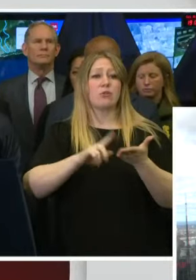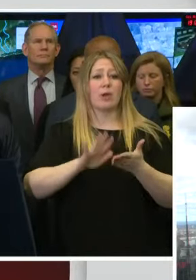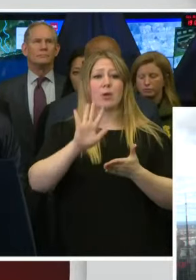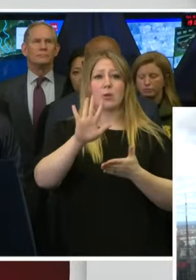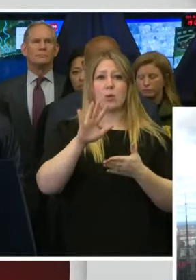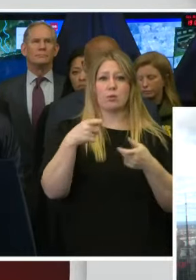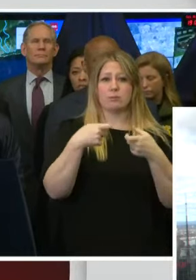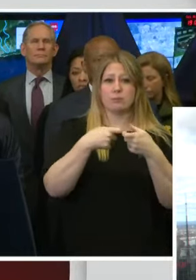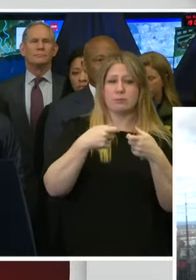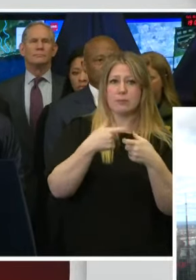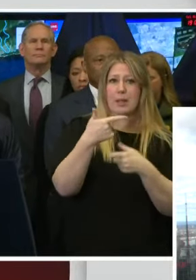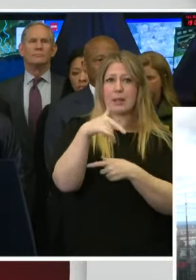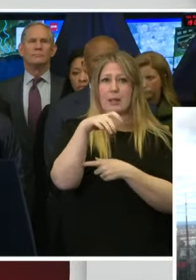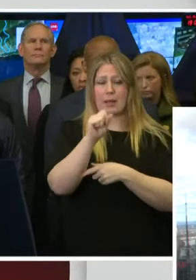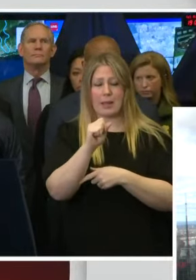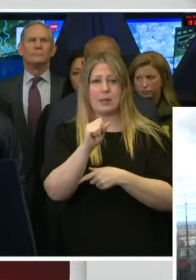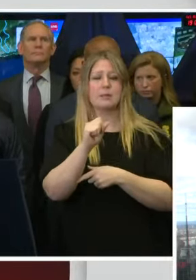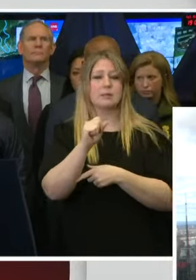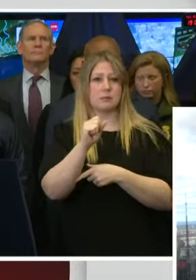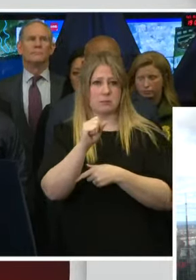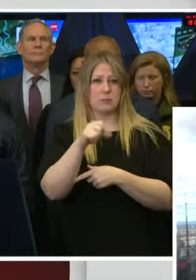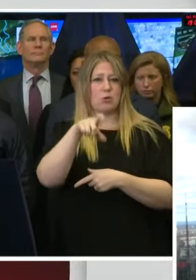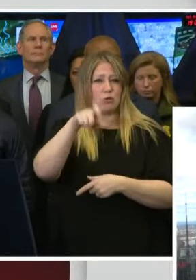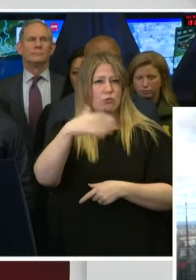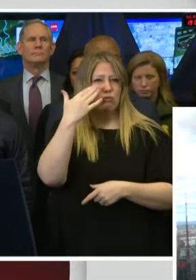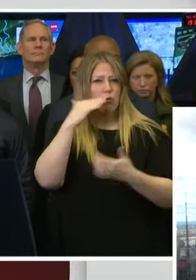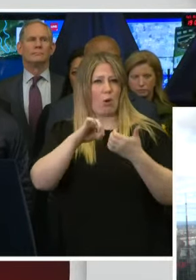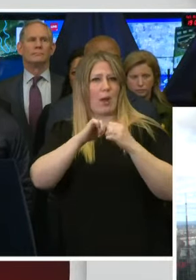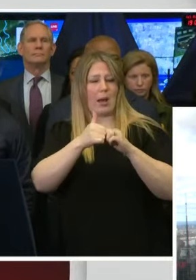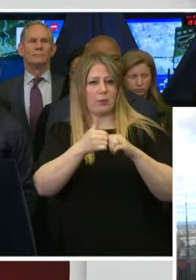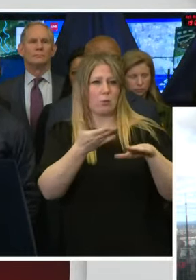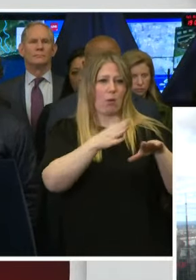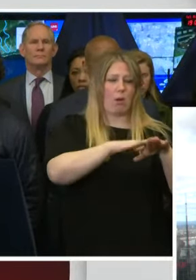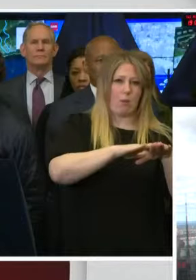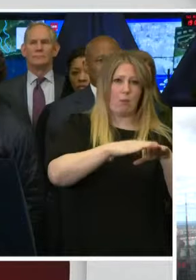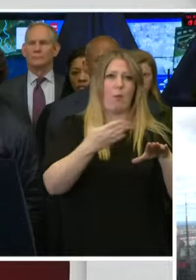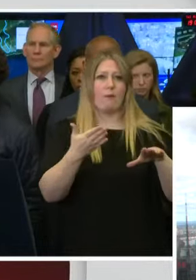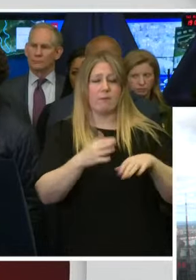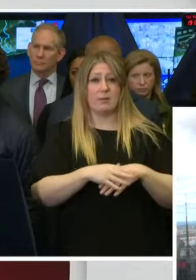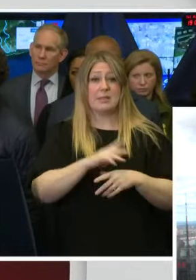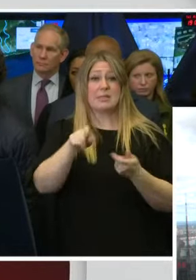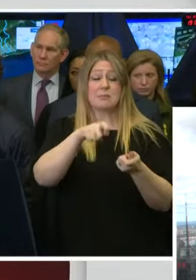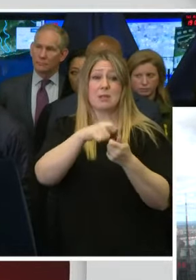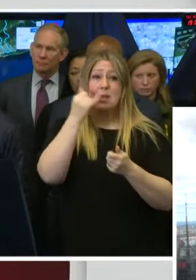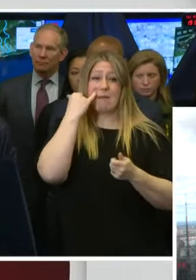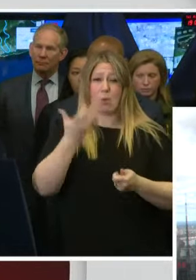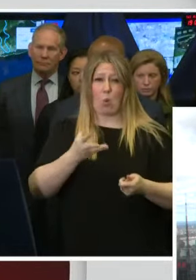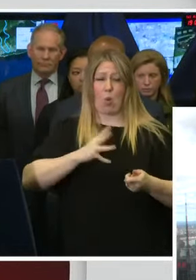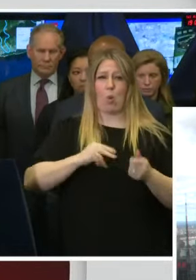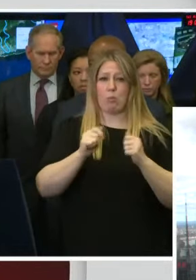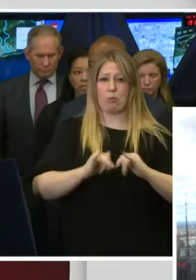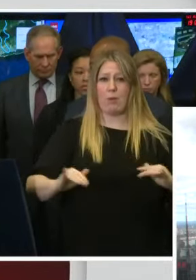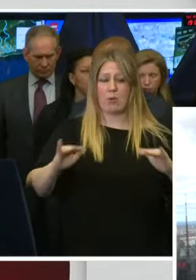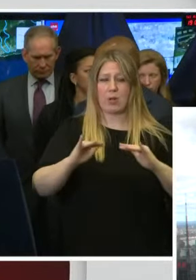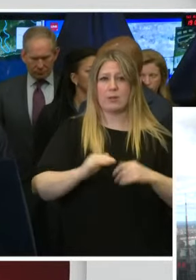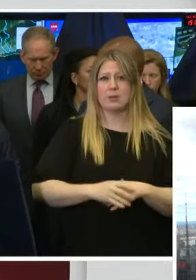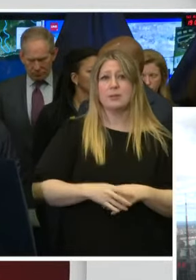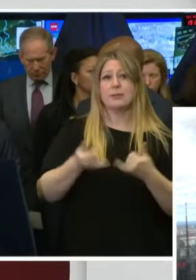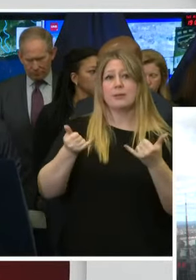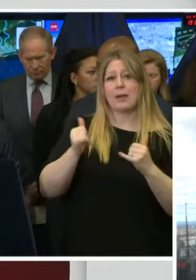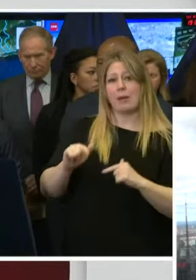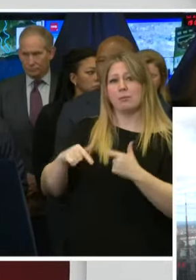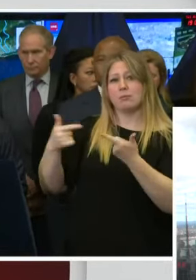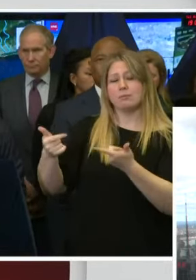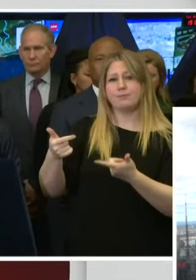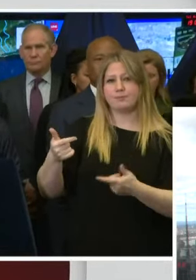off, especially if you are a property owner. With that said, who am I turning it over to? Chancellor Banks. Chancellor Banks. I'll turn it over to Chancellor